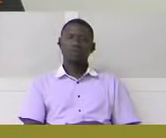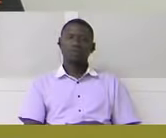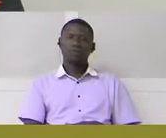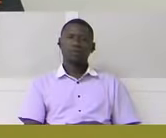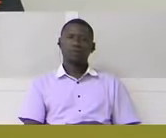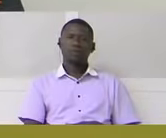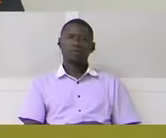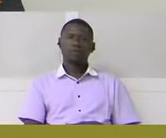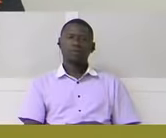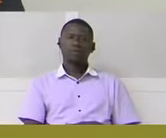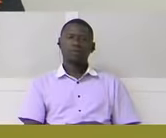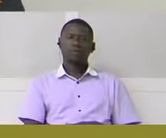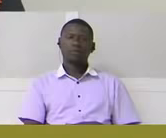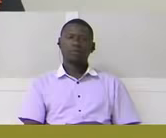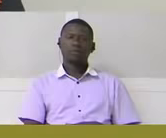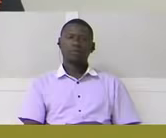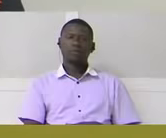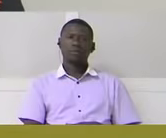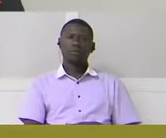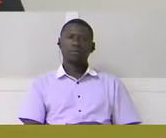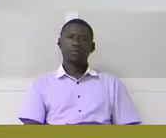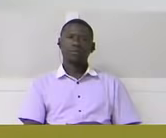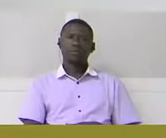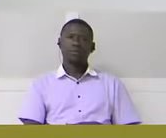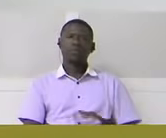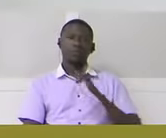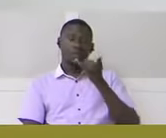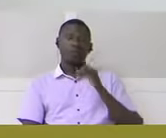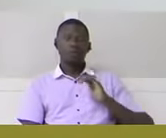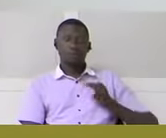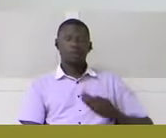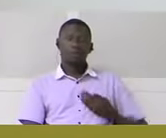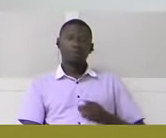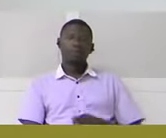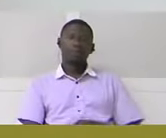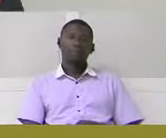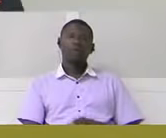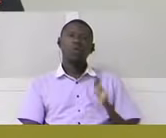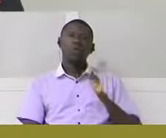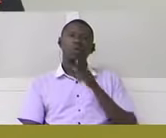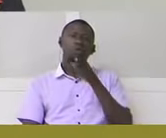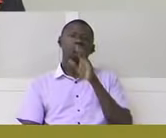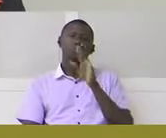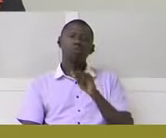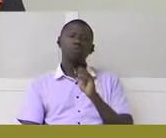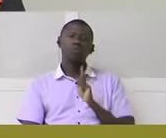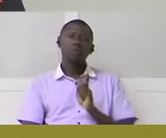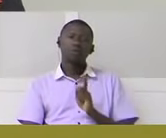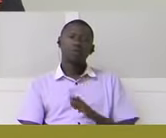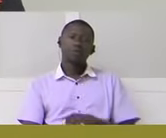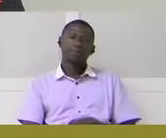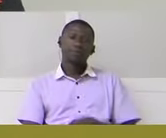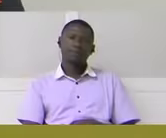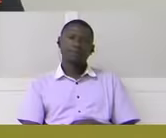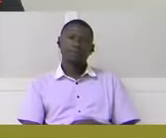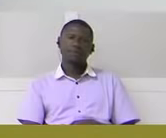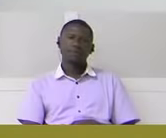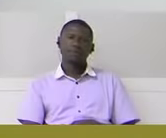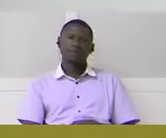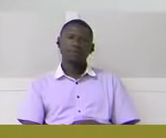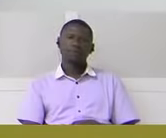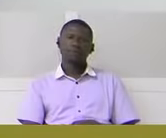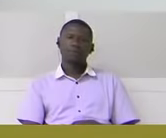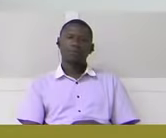bring accident in Kita Fokapare. Yes, ma. Hade. What did you do? I